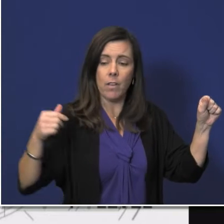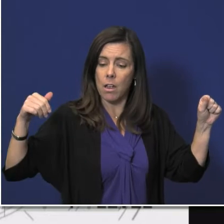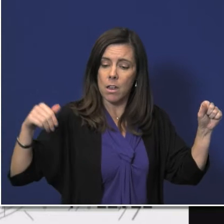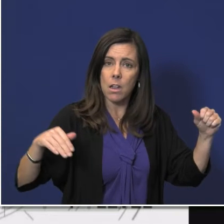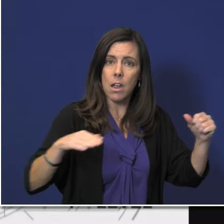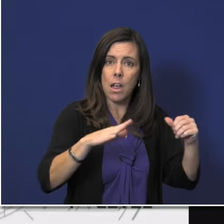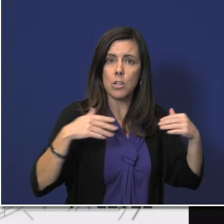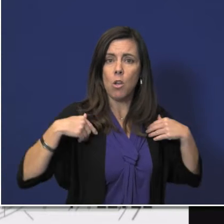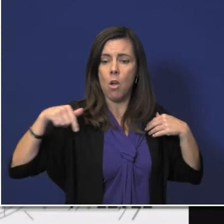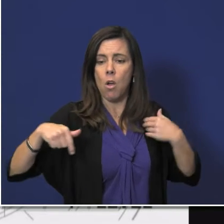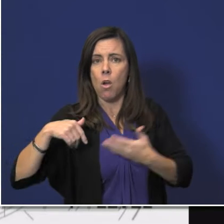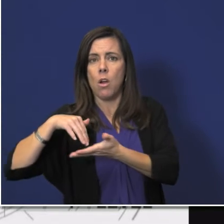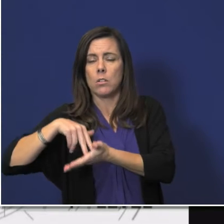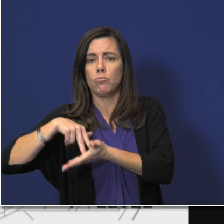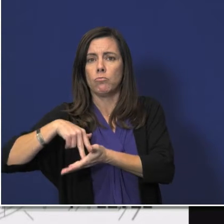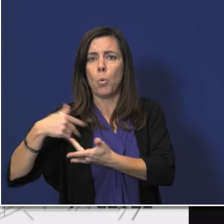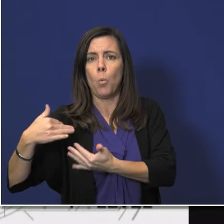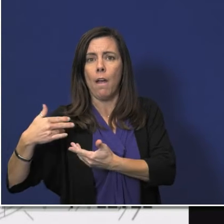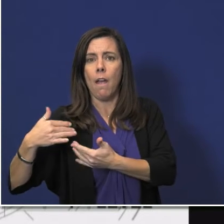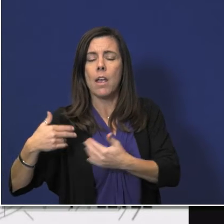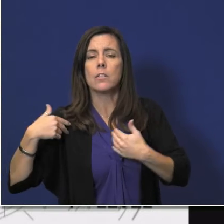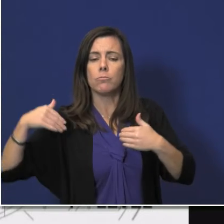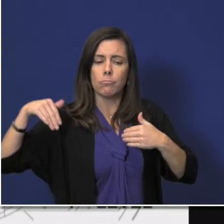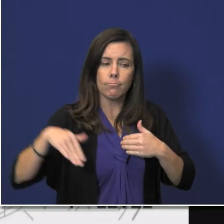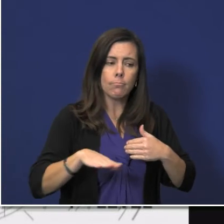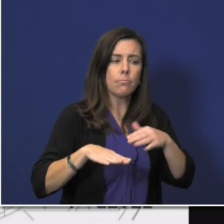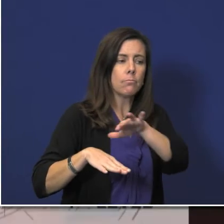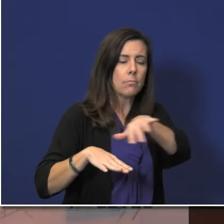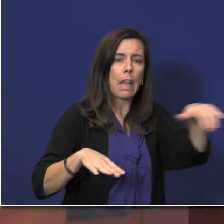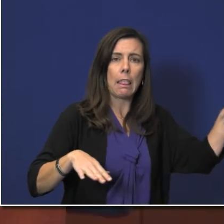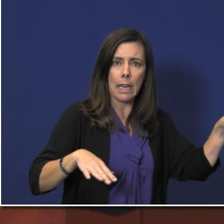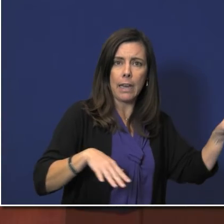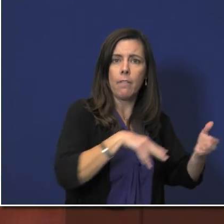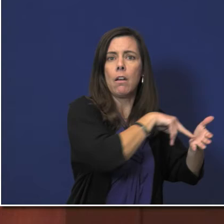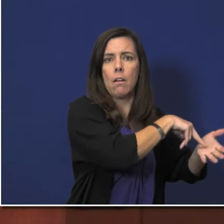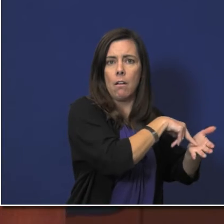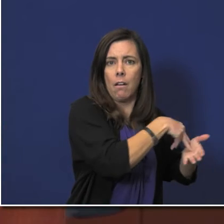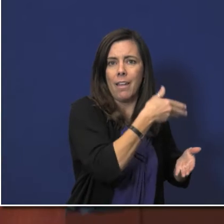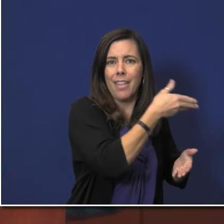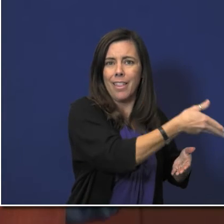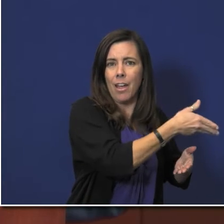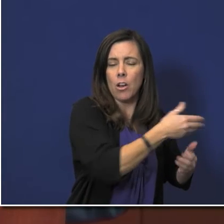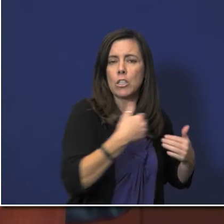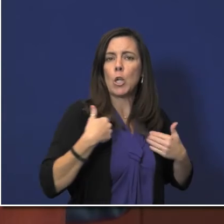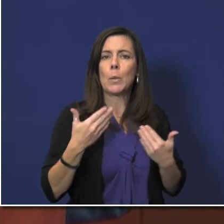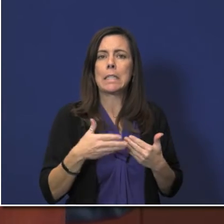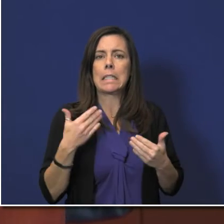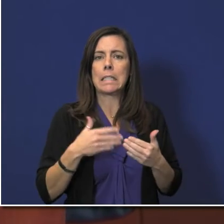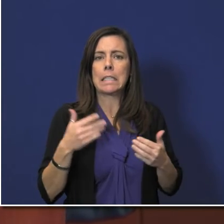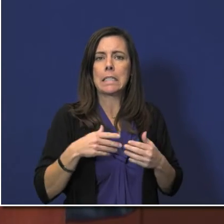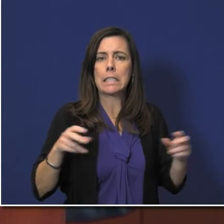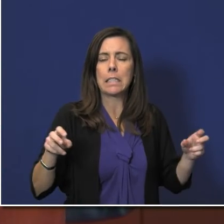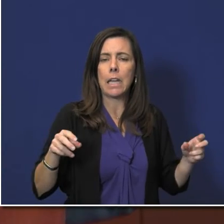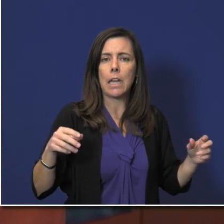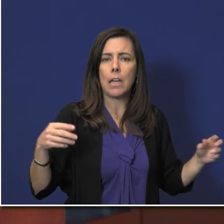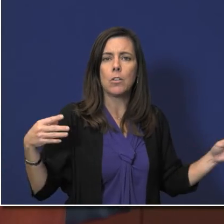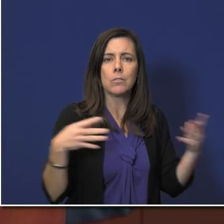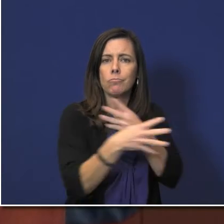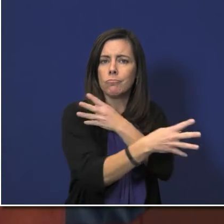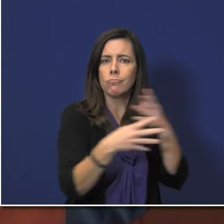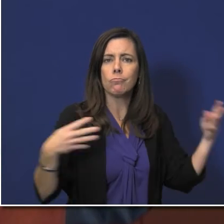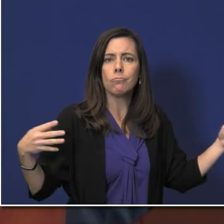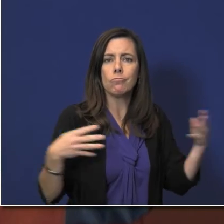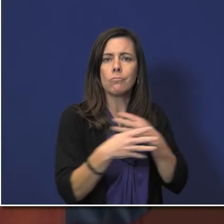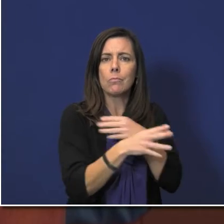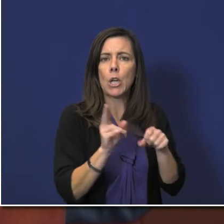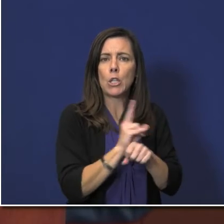planners, so that it provided the most flexible use of that space and allowed easy transitions in and out, so that you can use it for